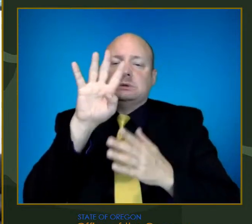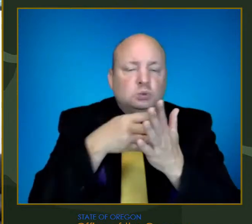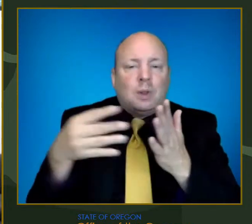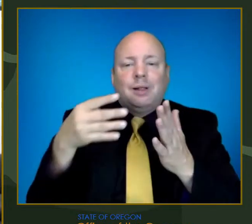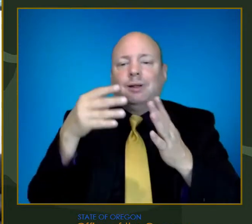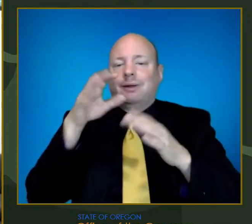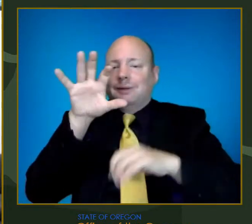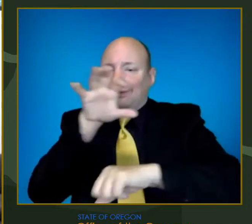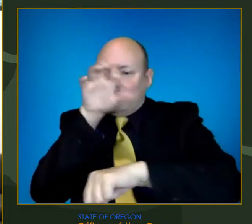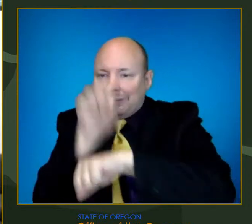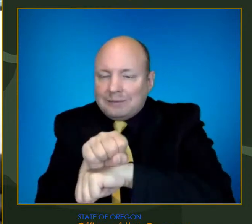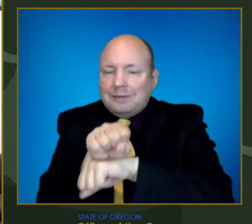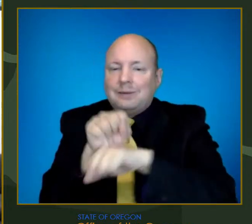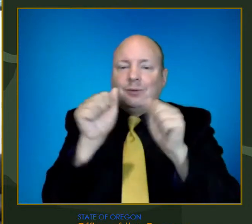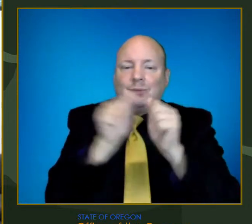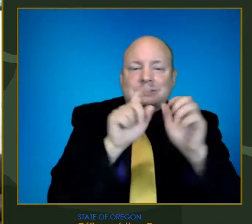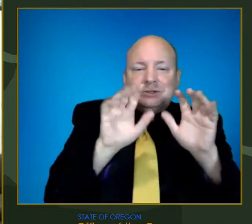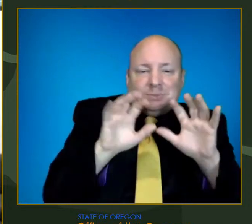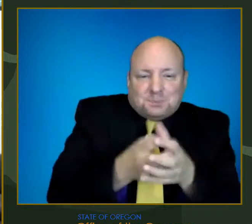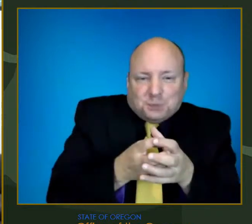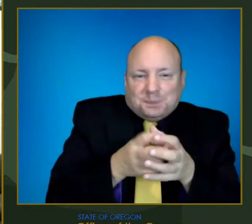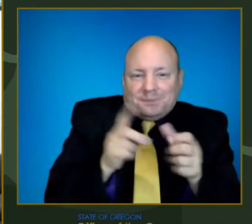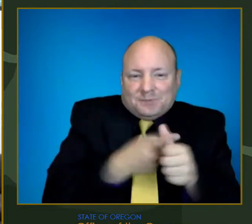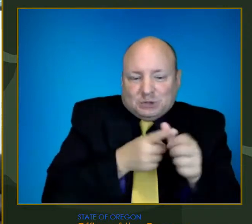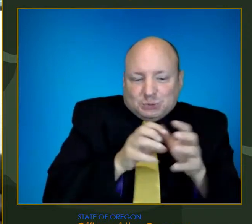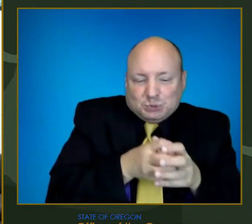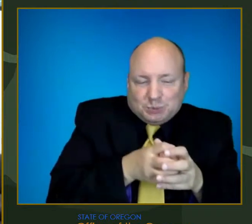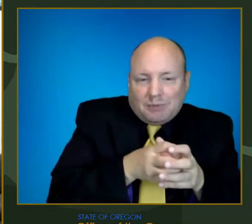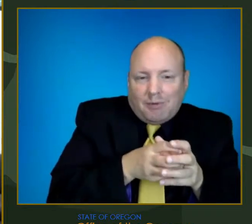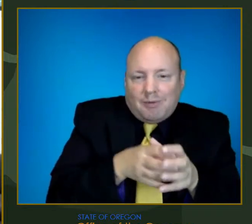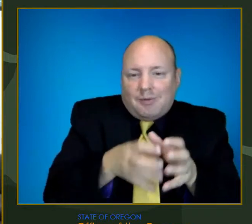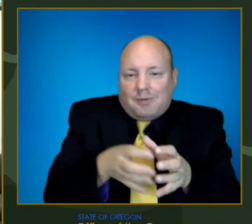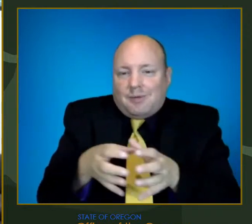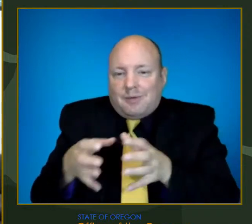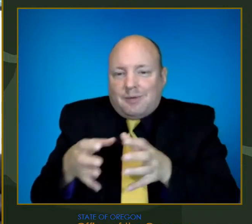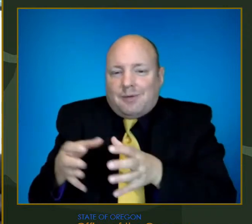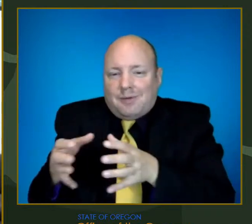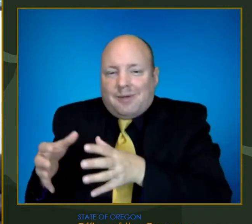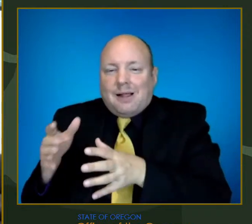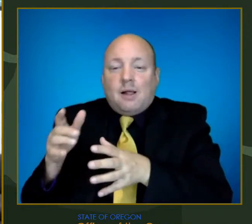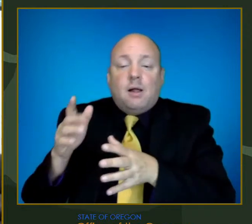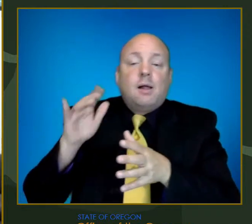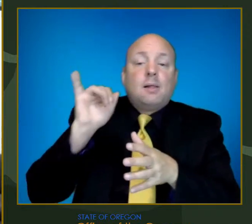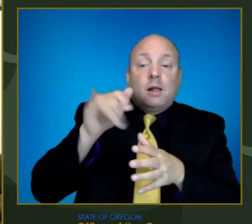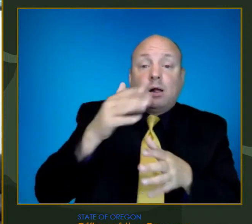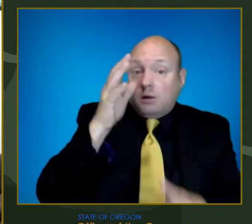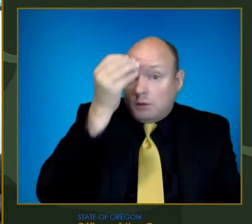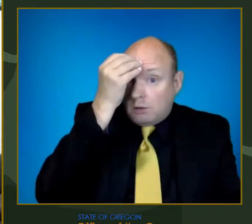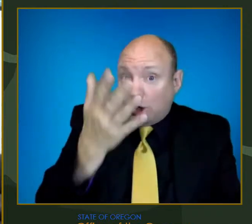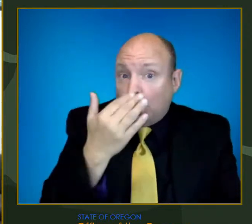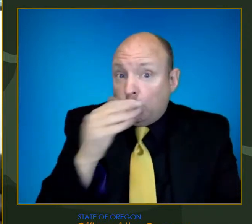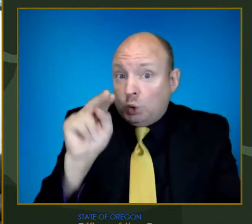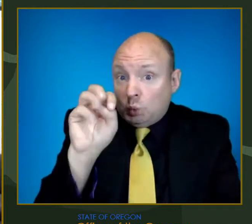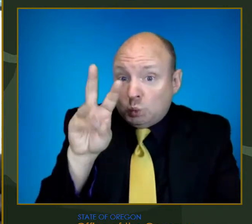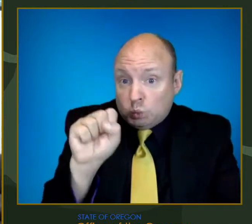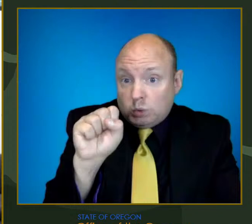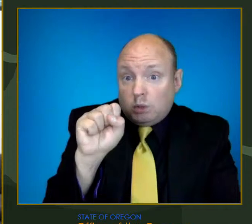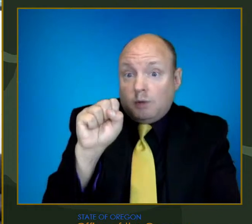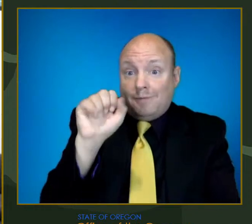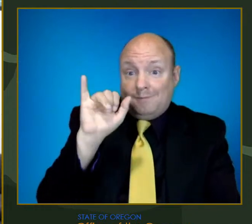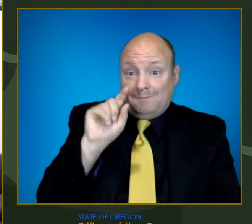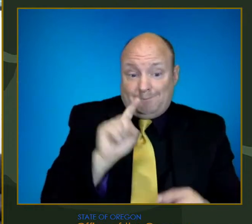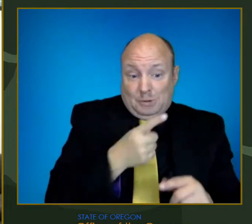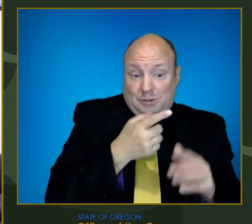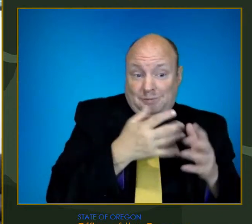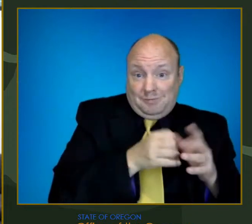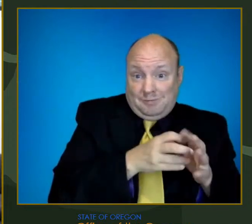up over time. And so the really, really good news that we have right now is that, unlike at that initial rollout of vaccine, we have lots